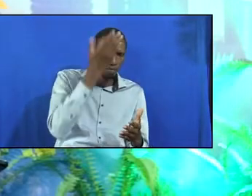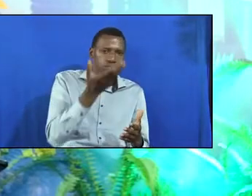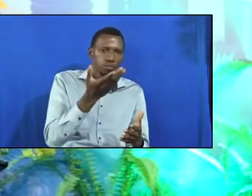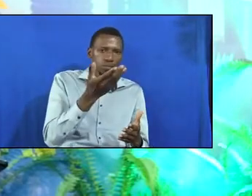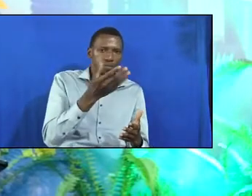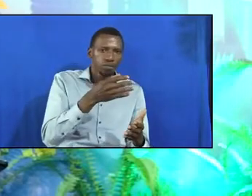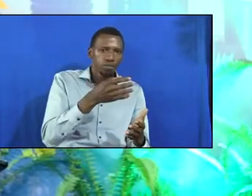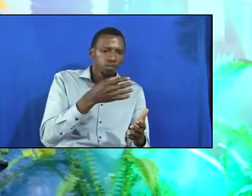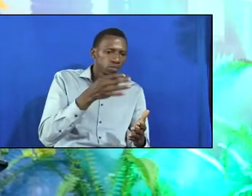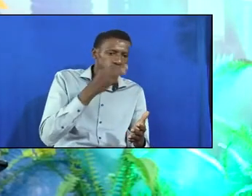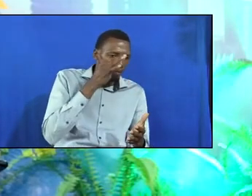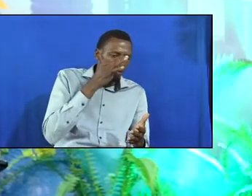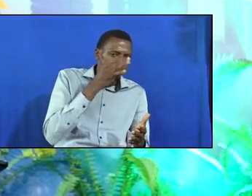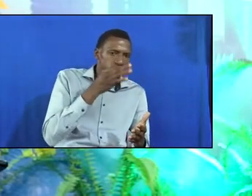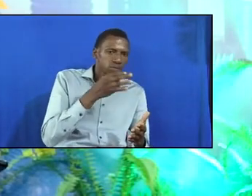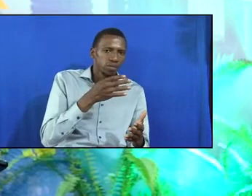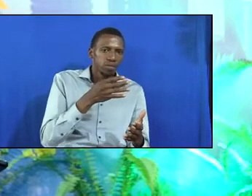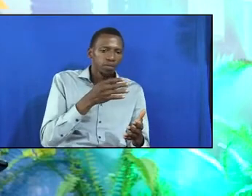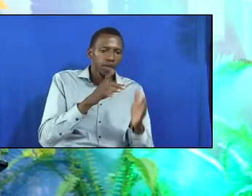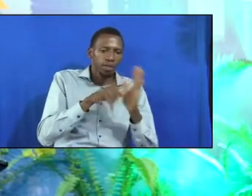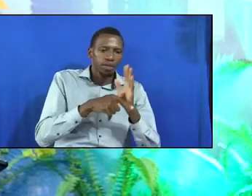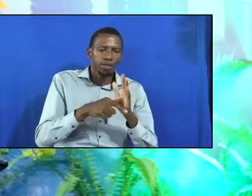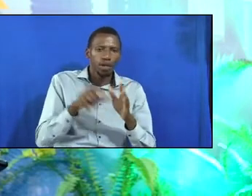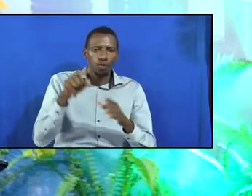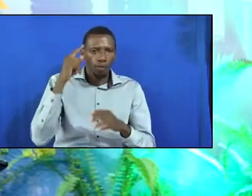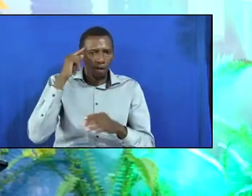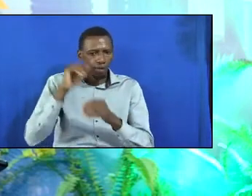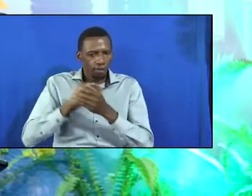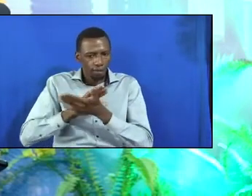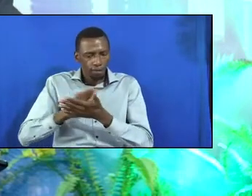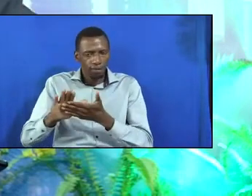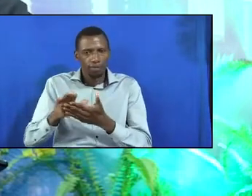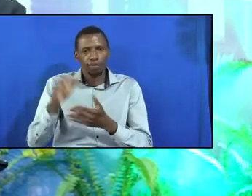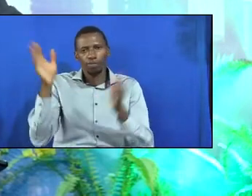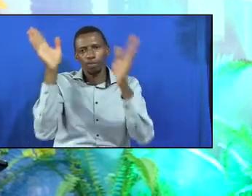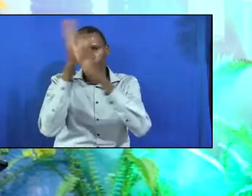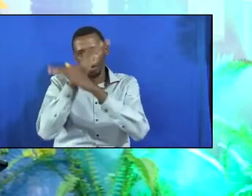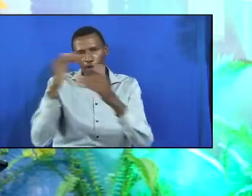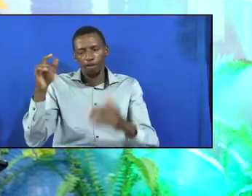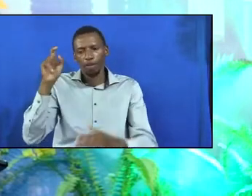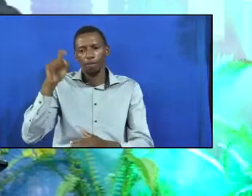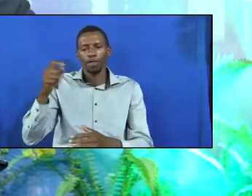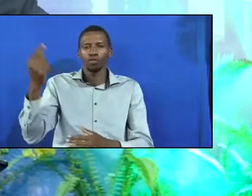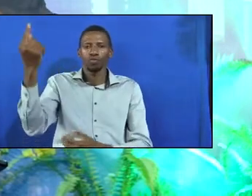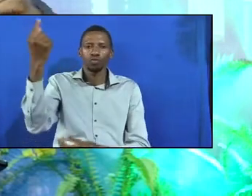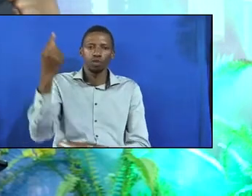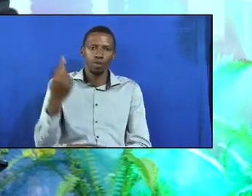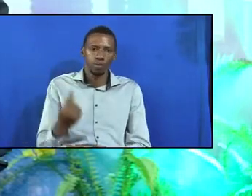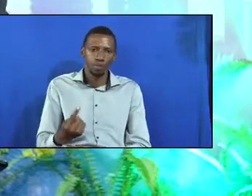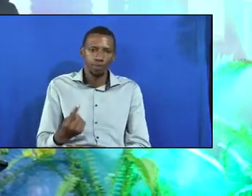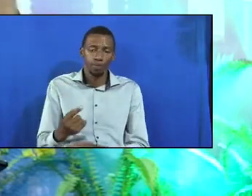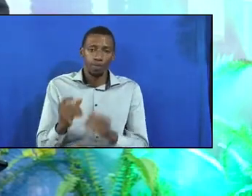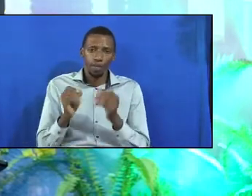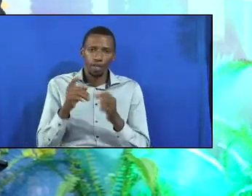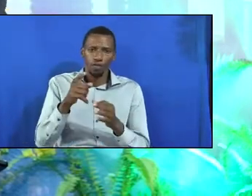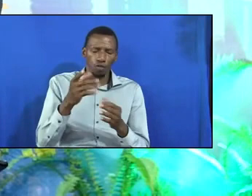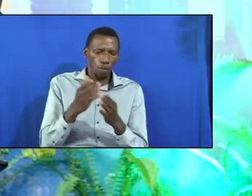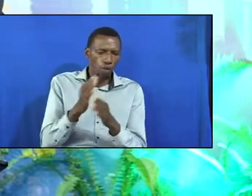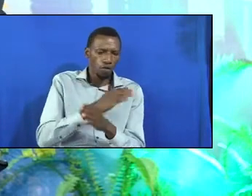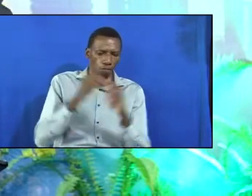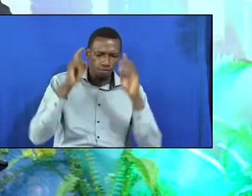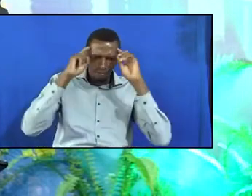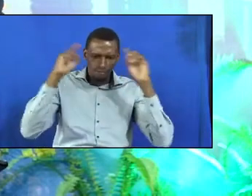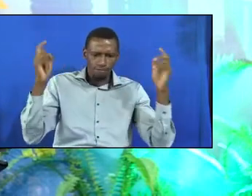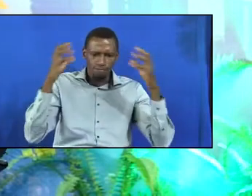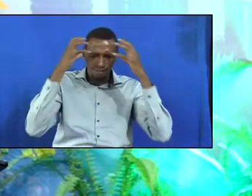person. The heavens must have come down. If you are used to being disobedient, now you become an humble, obedient child